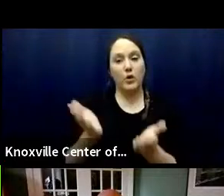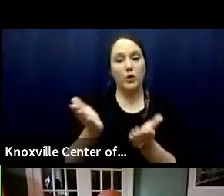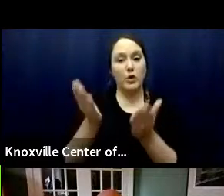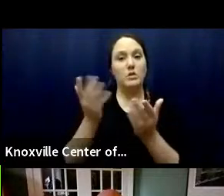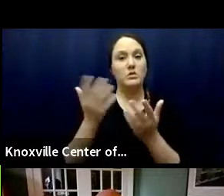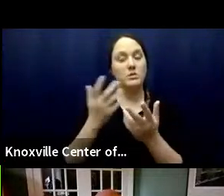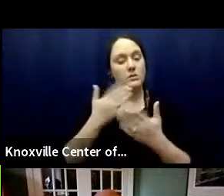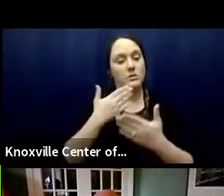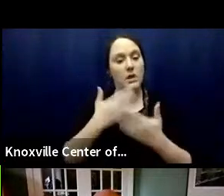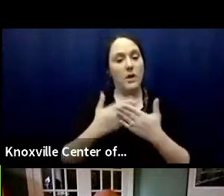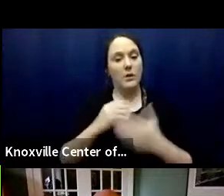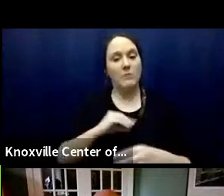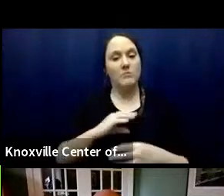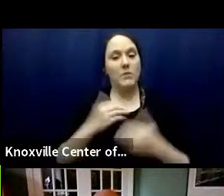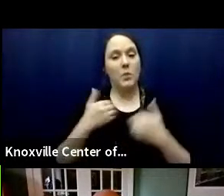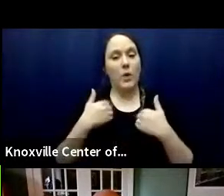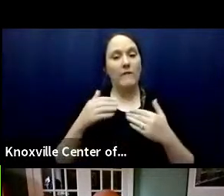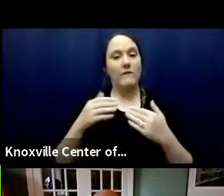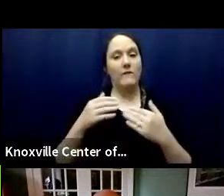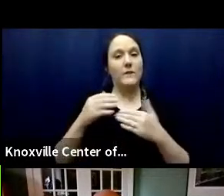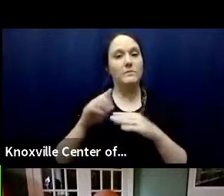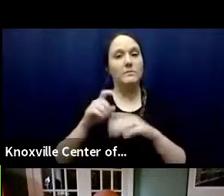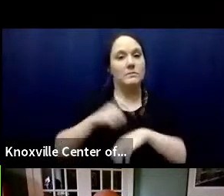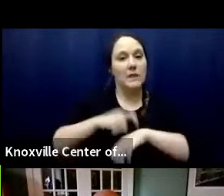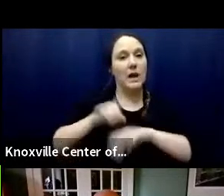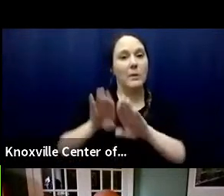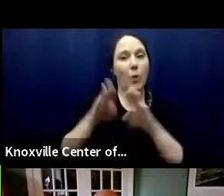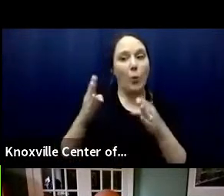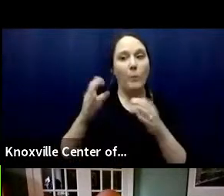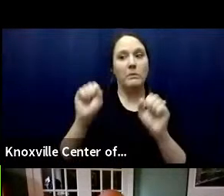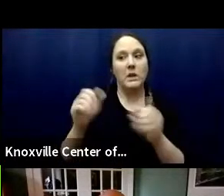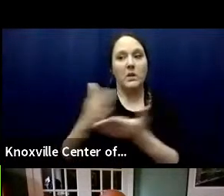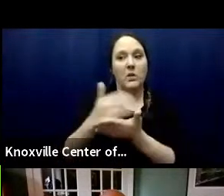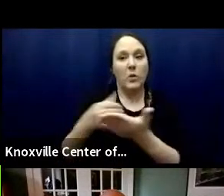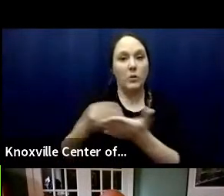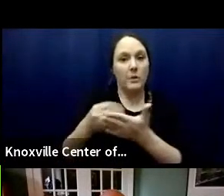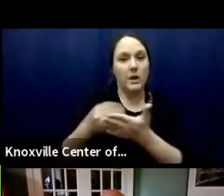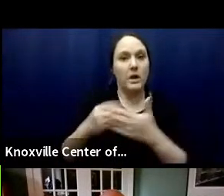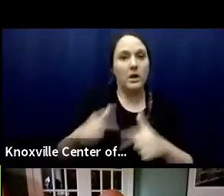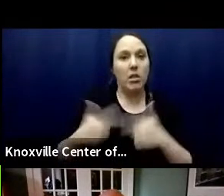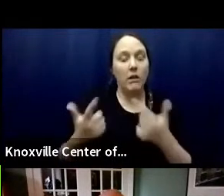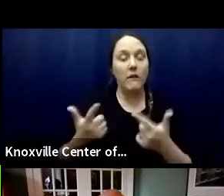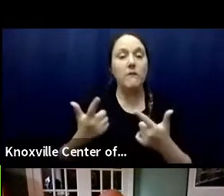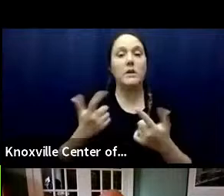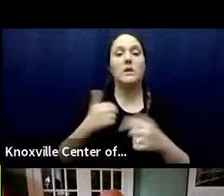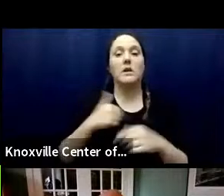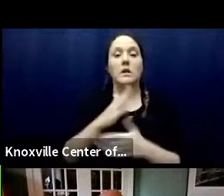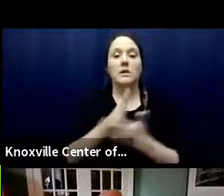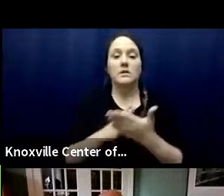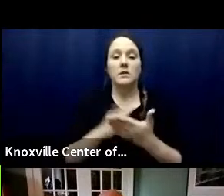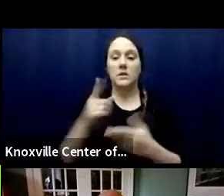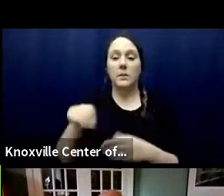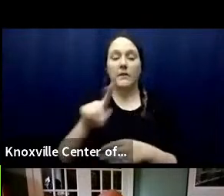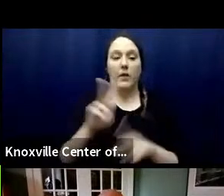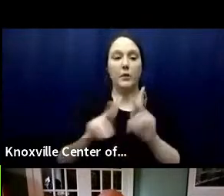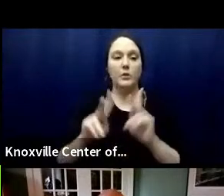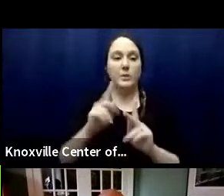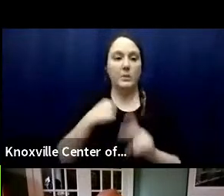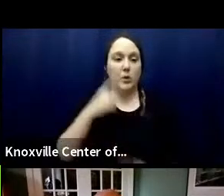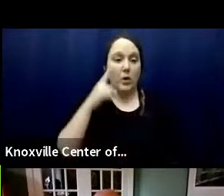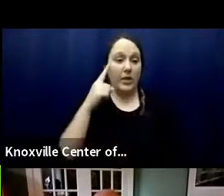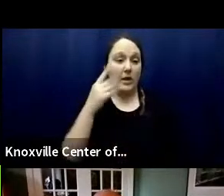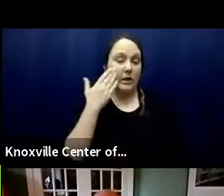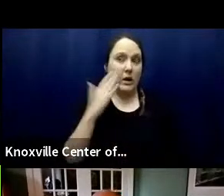encouraged by this, because at least we gave them a window to try to earn a living. And some of these people, I think, and I don't know by